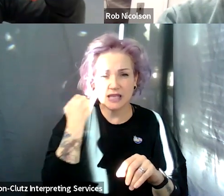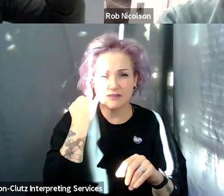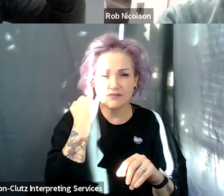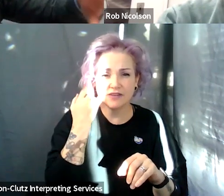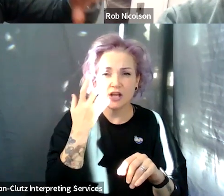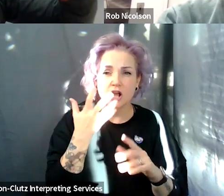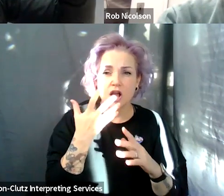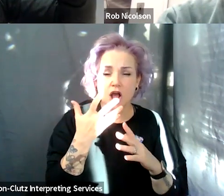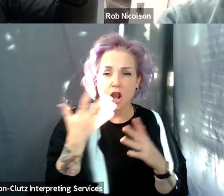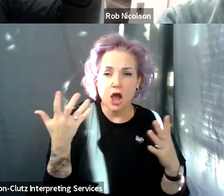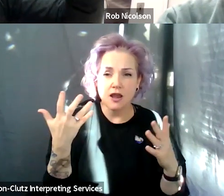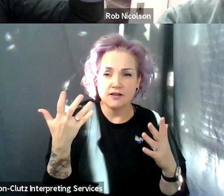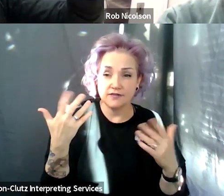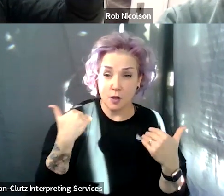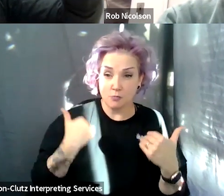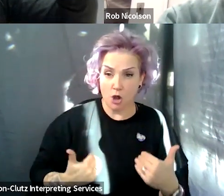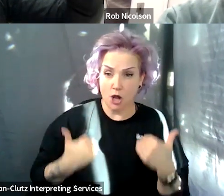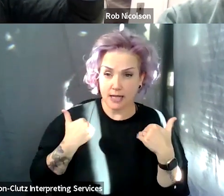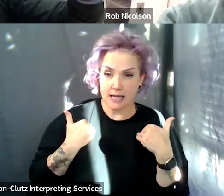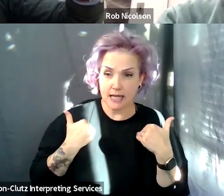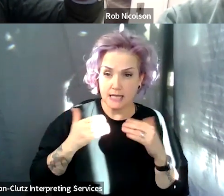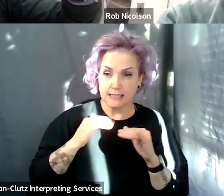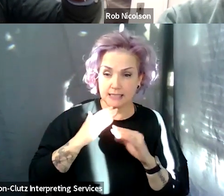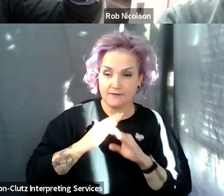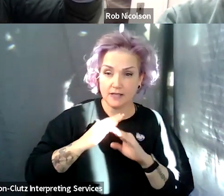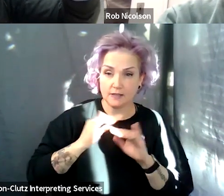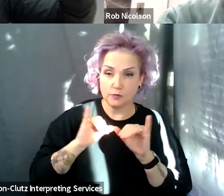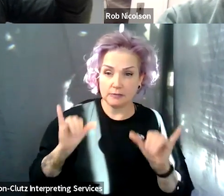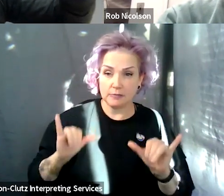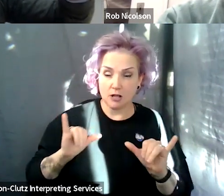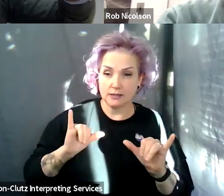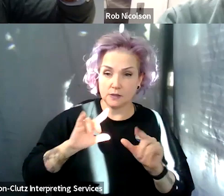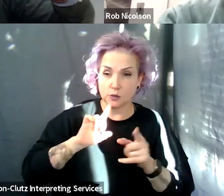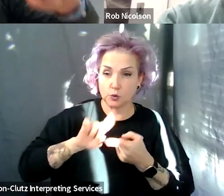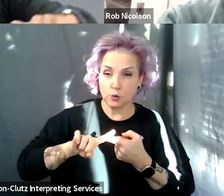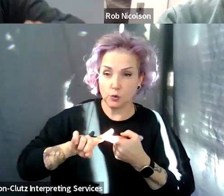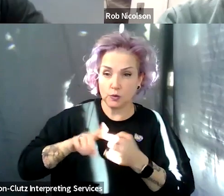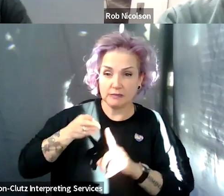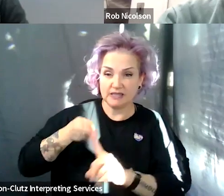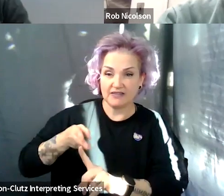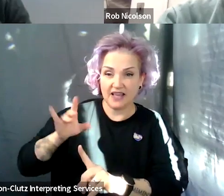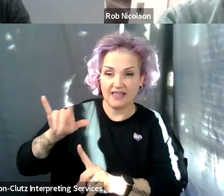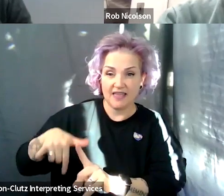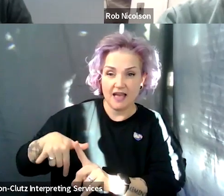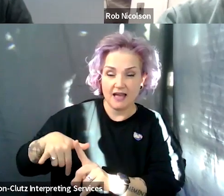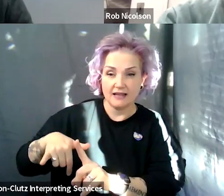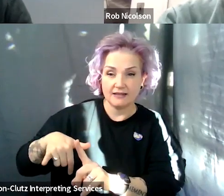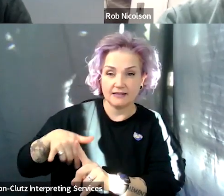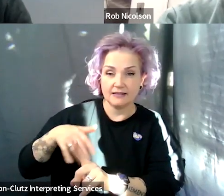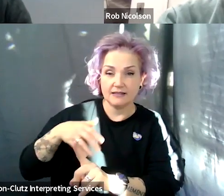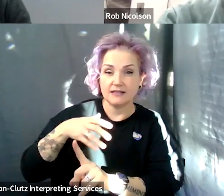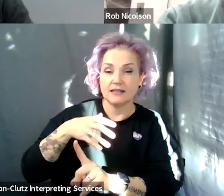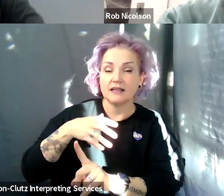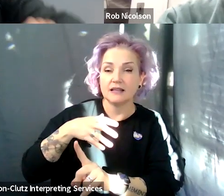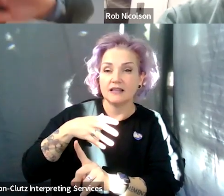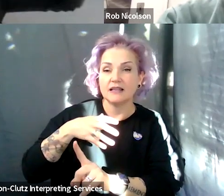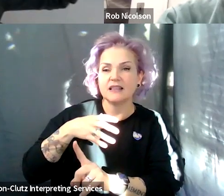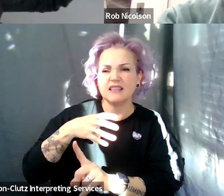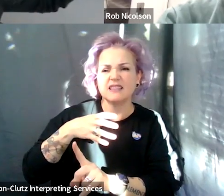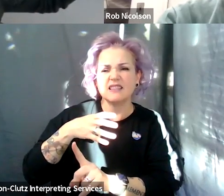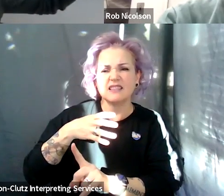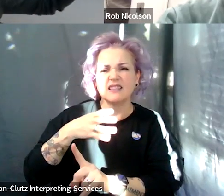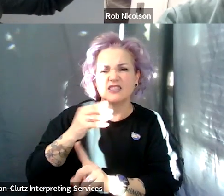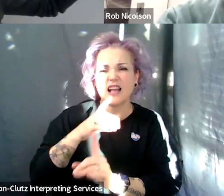antibodies against the protein, the Caspr2 in the mother, then that is actually associated with autism. So that's a